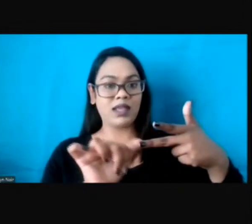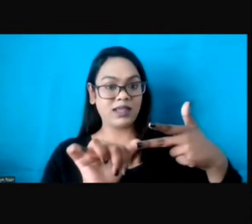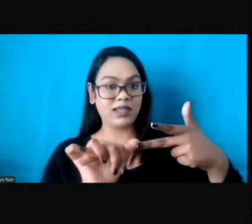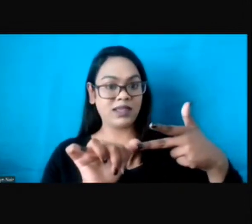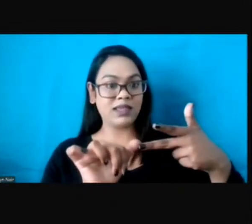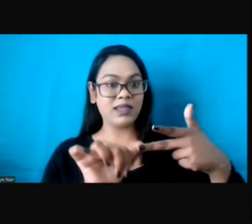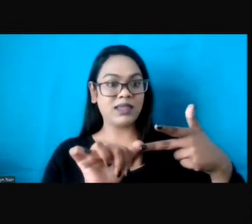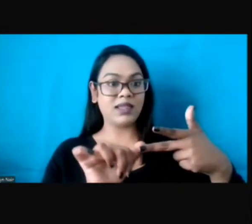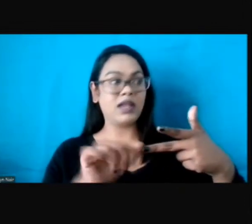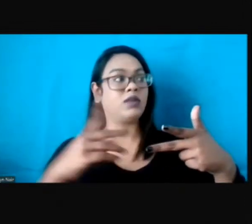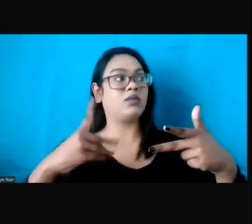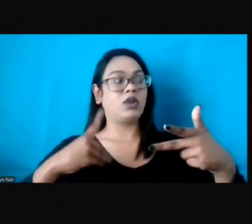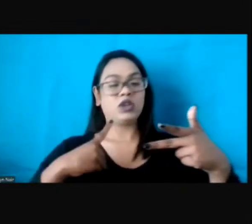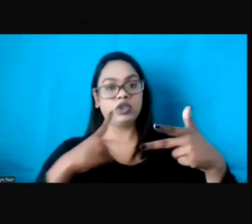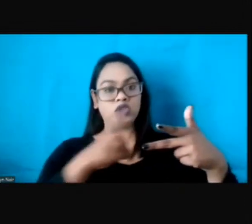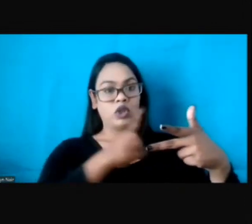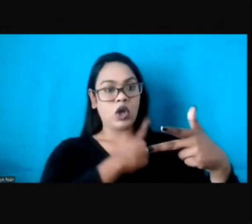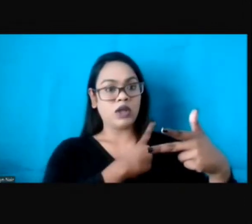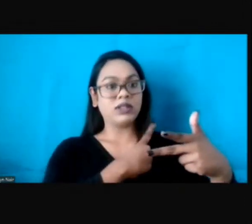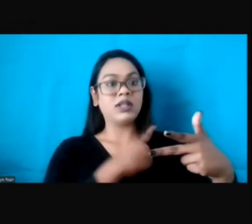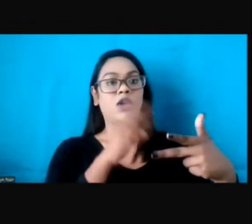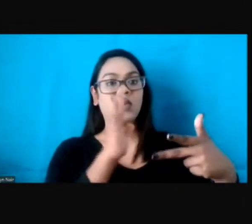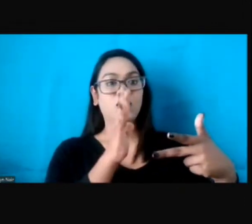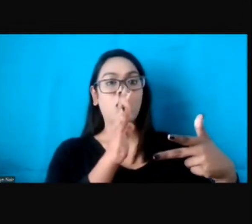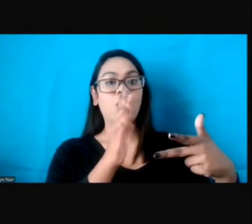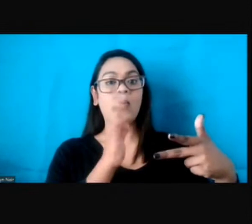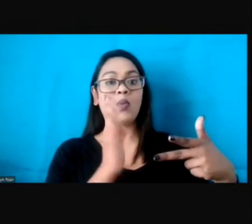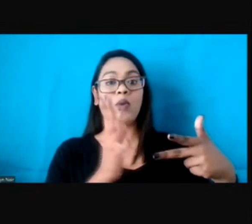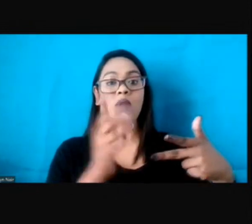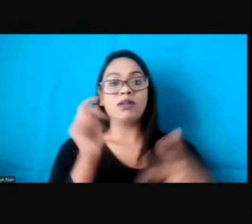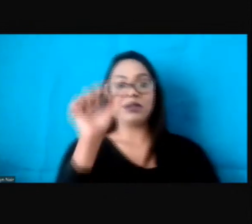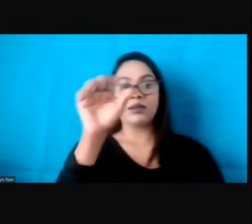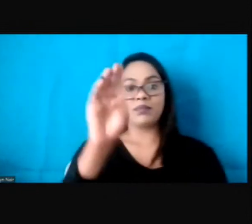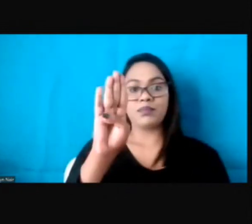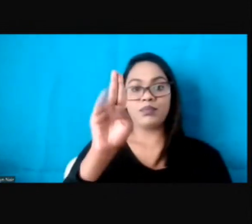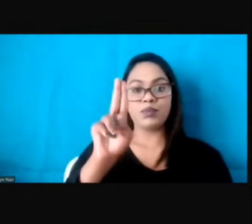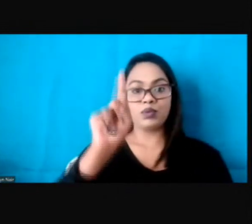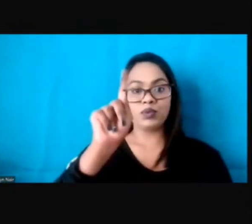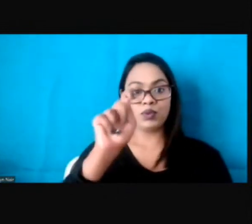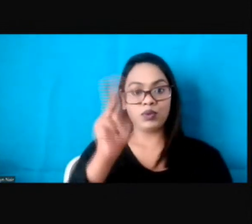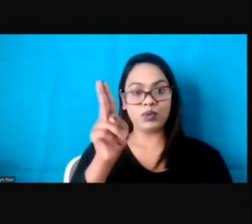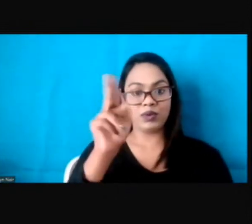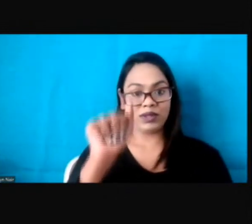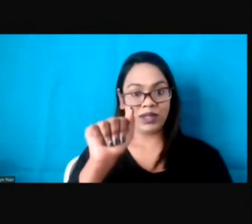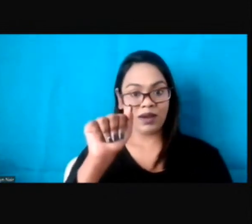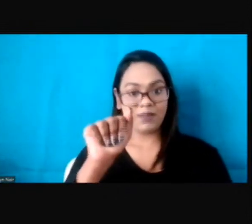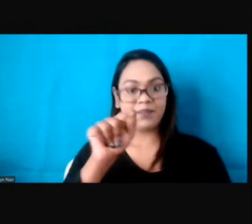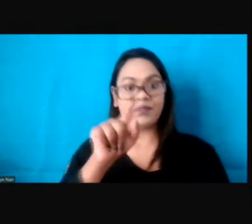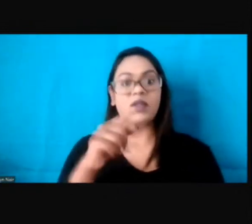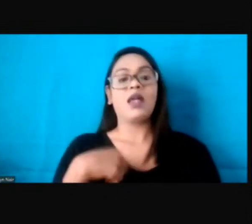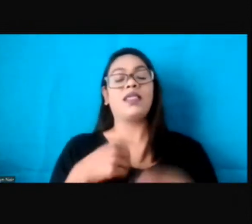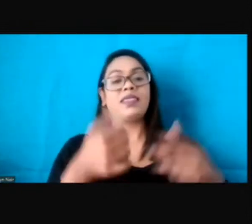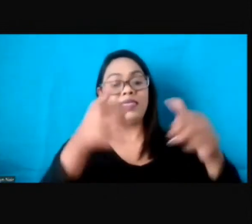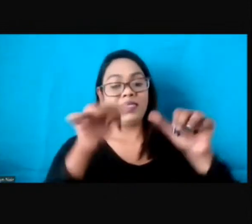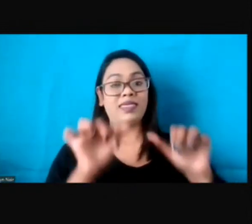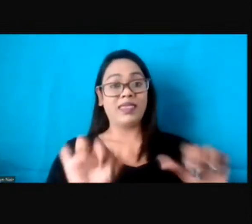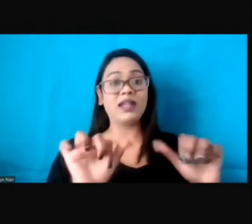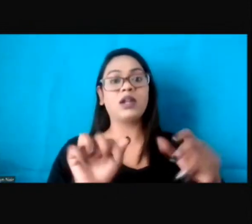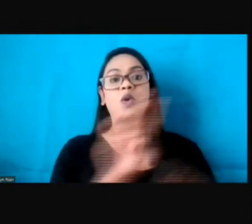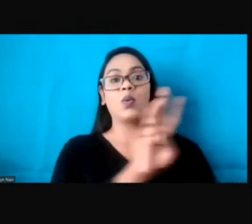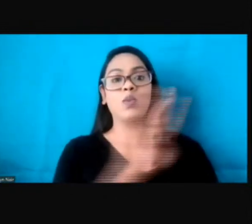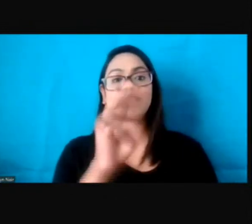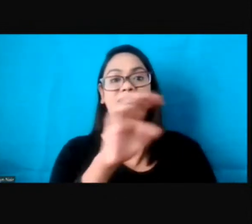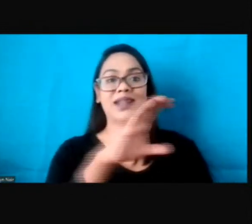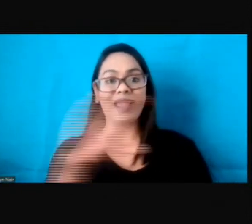Yasat. It's going to be followed by going to get the state of readiness from the two provinces, the Western Cape by Dr. Keith